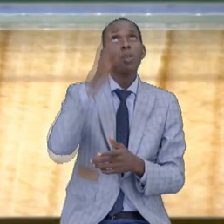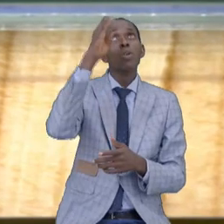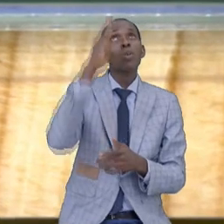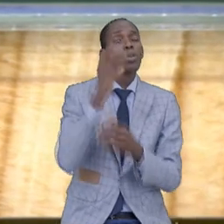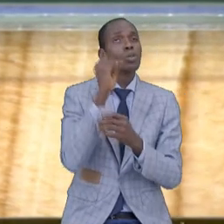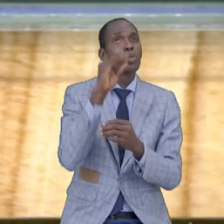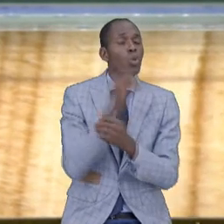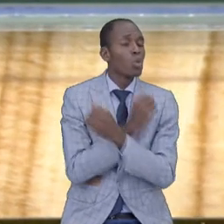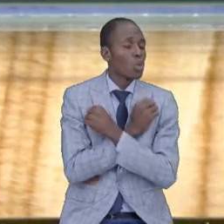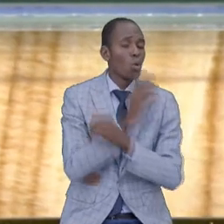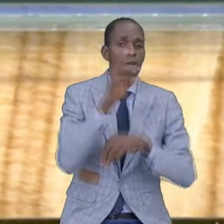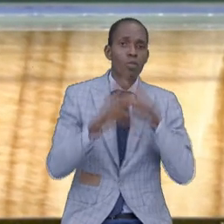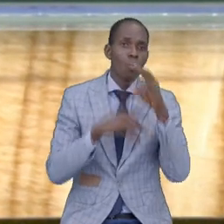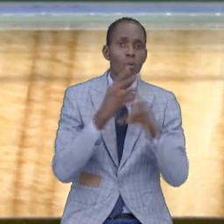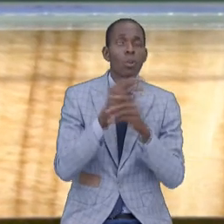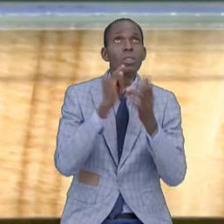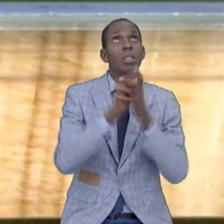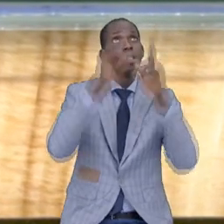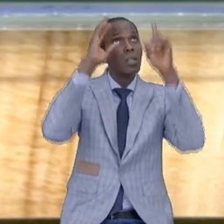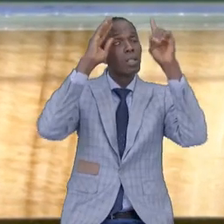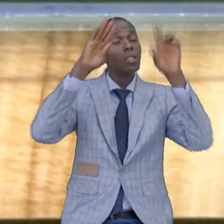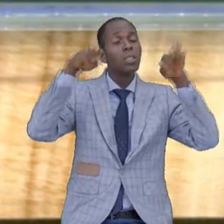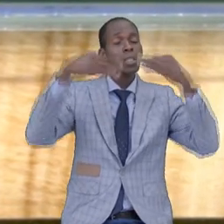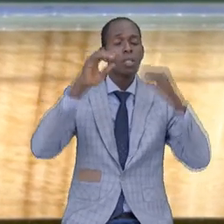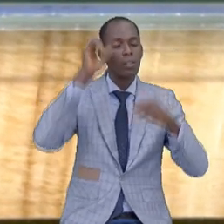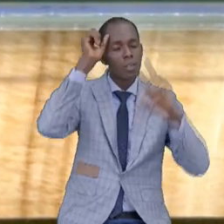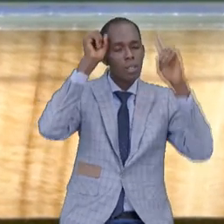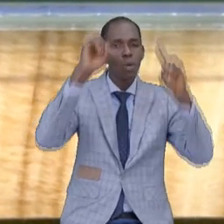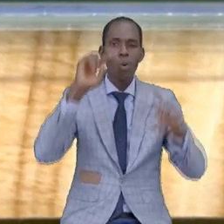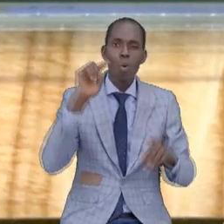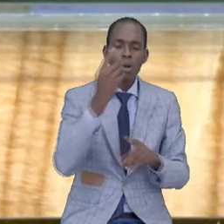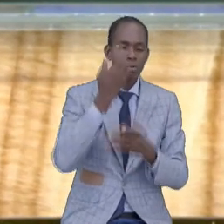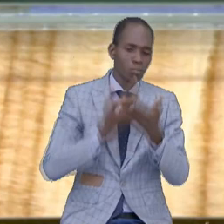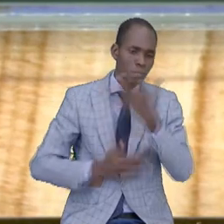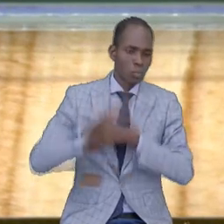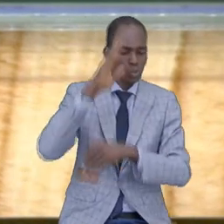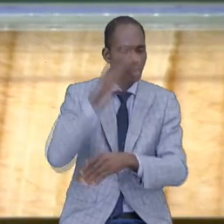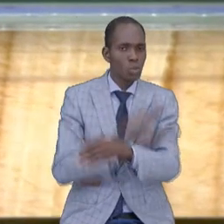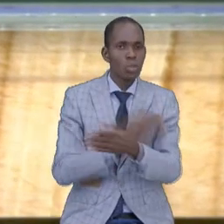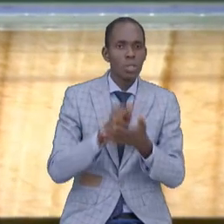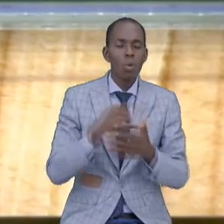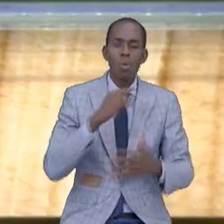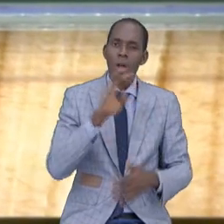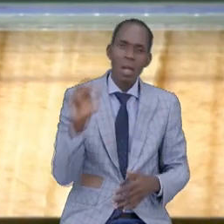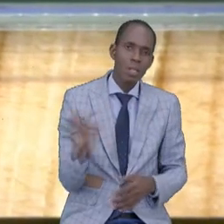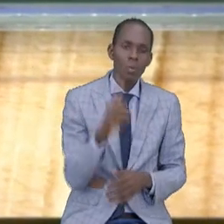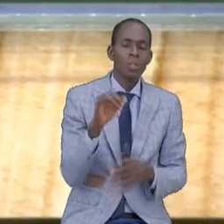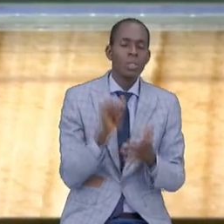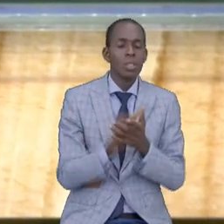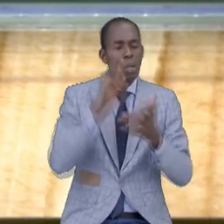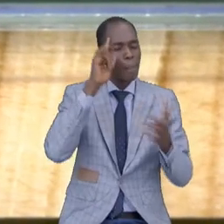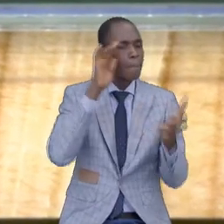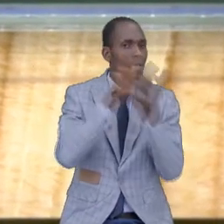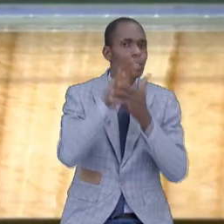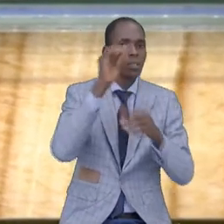world that he gave his only begotten son, that whosoever believeth in him, a